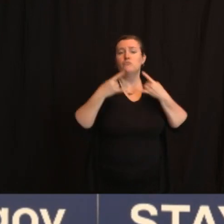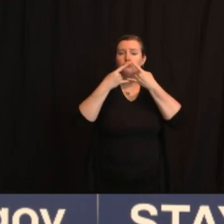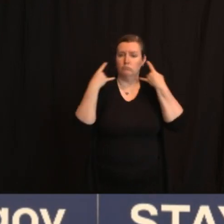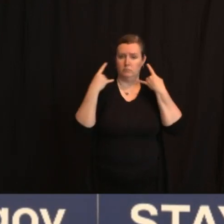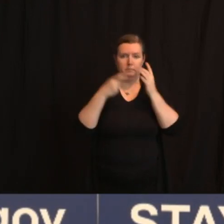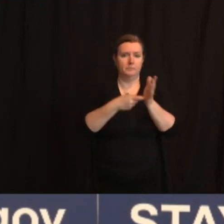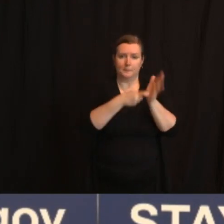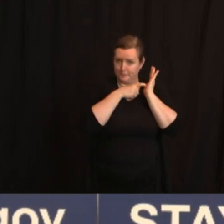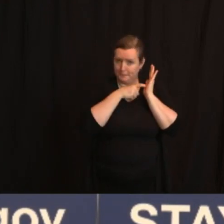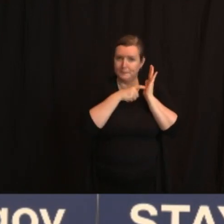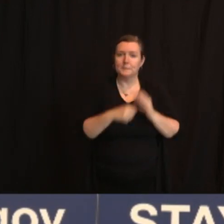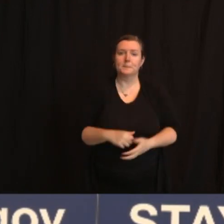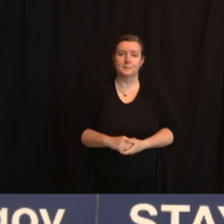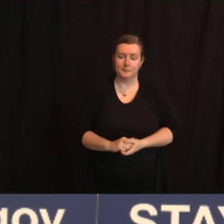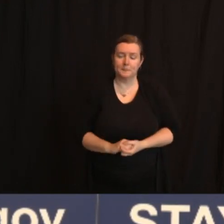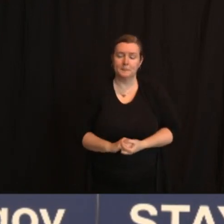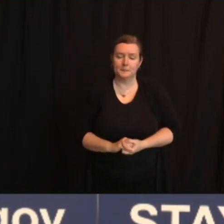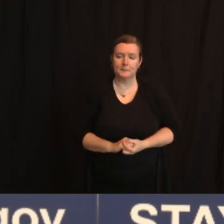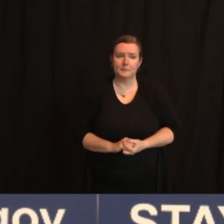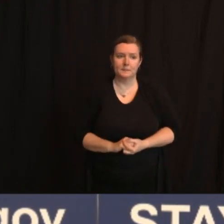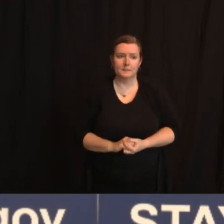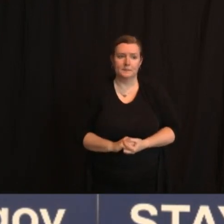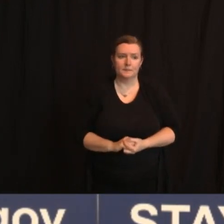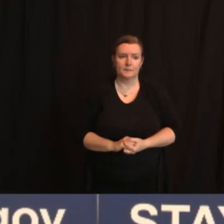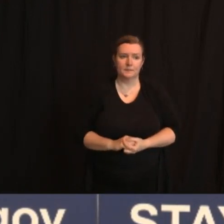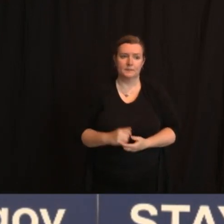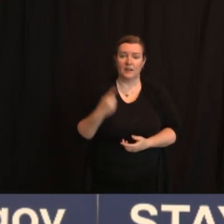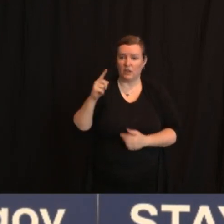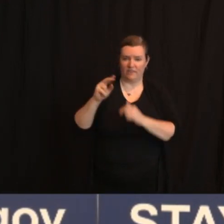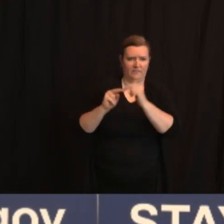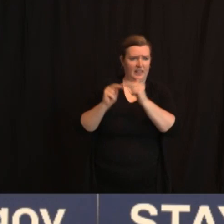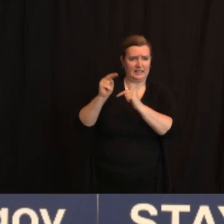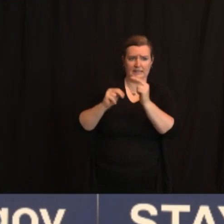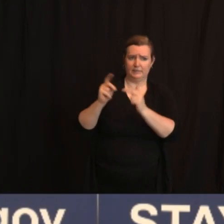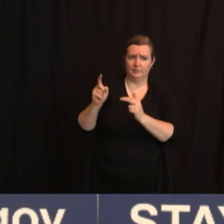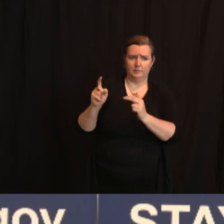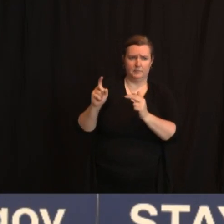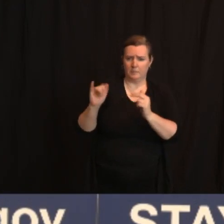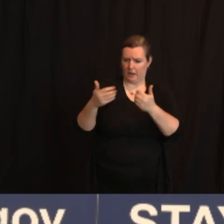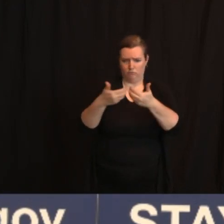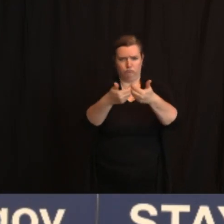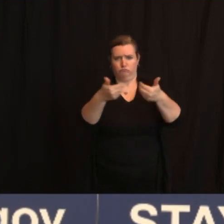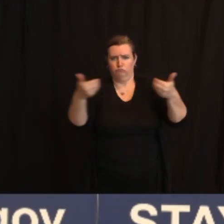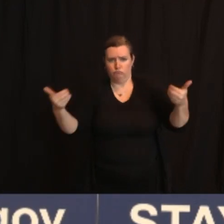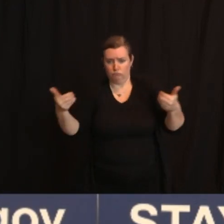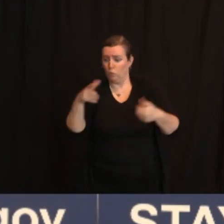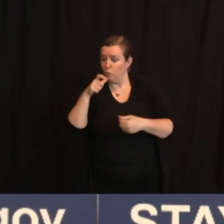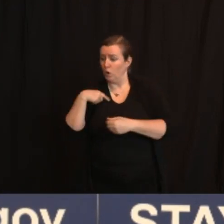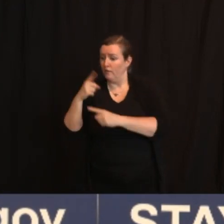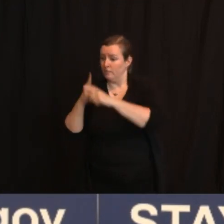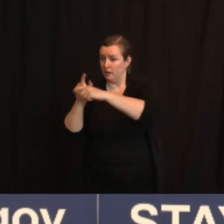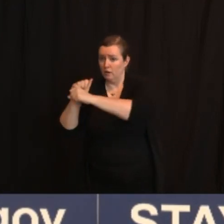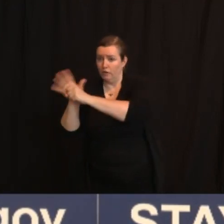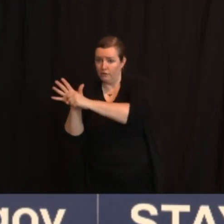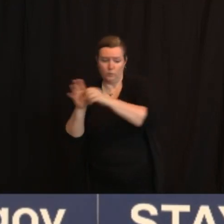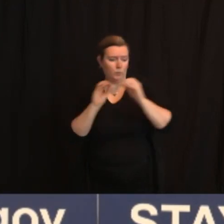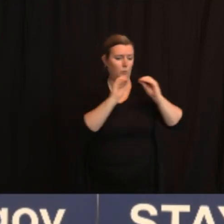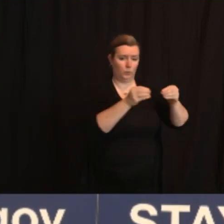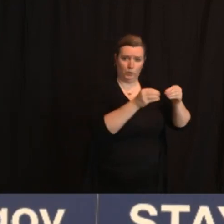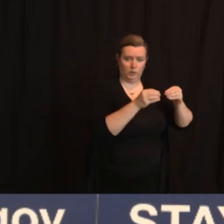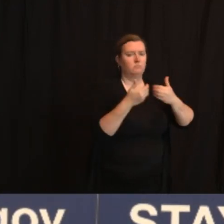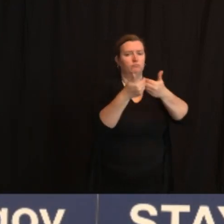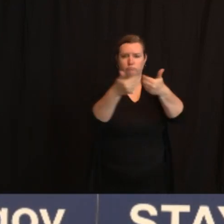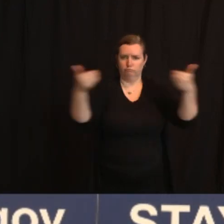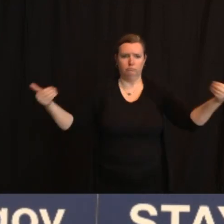prohibiting admissions to facilities that could not cohort patients and staff. We've also shared a list of